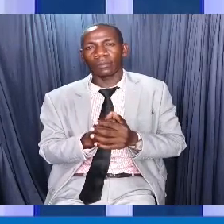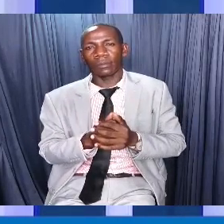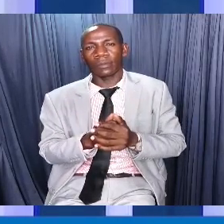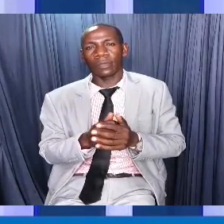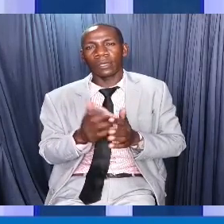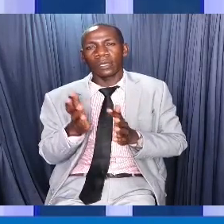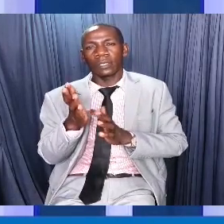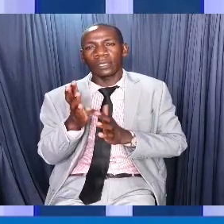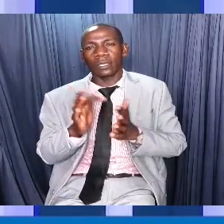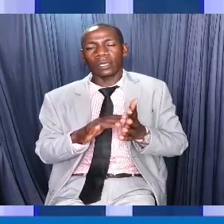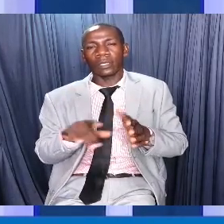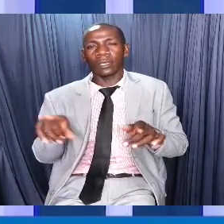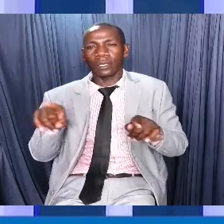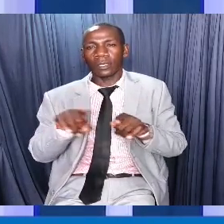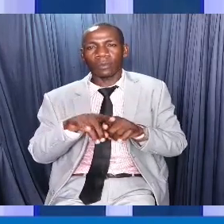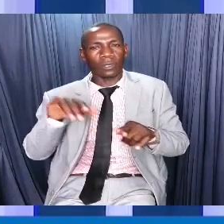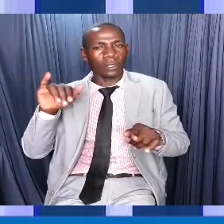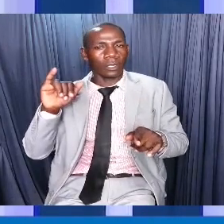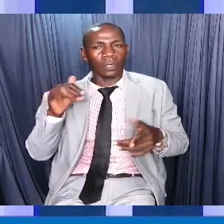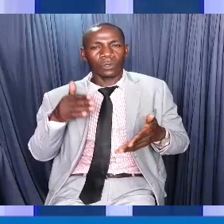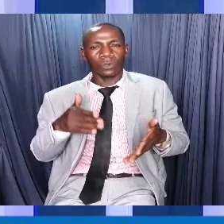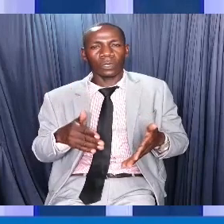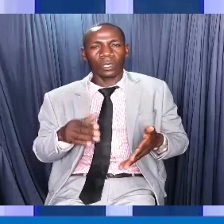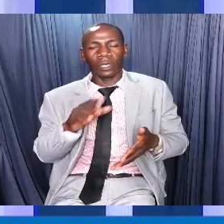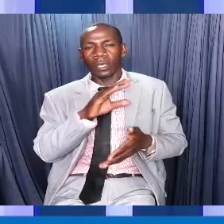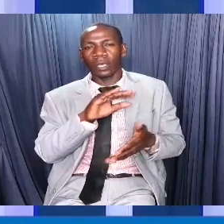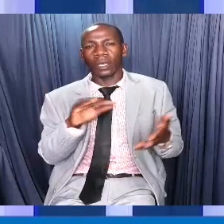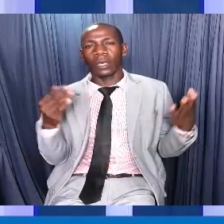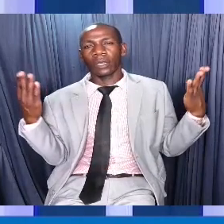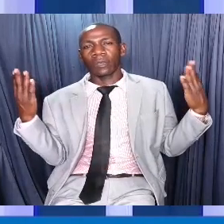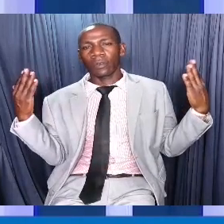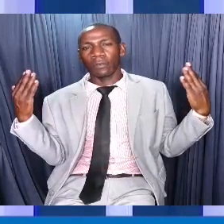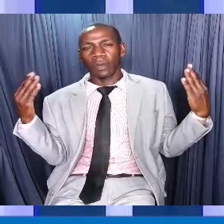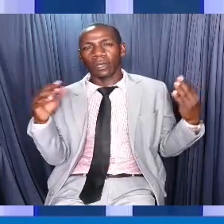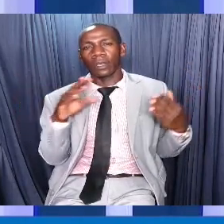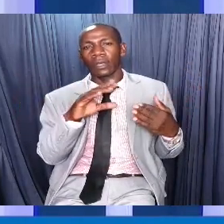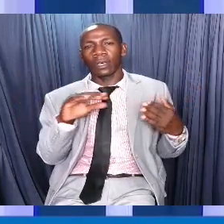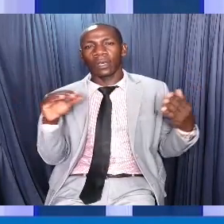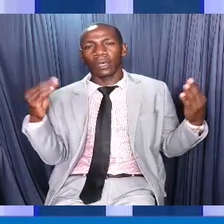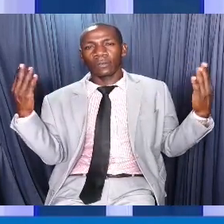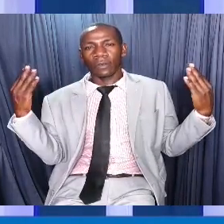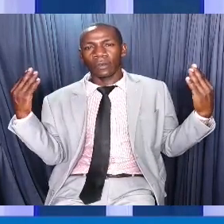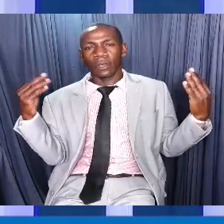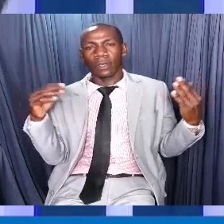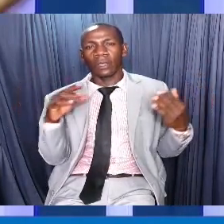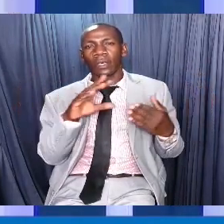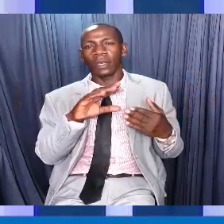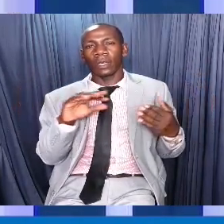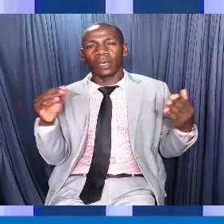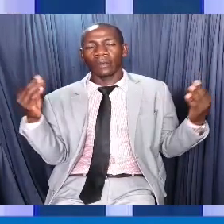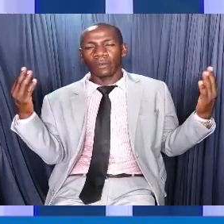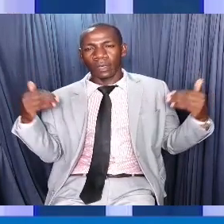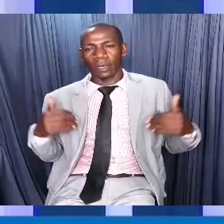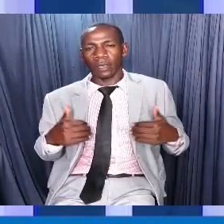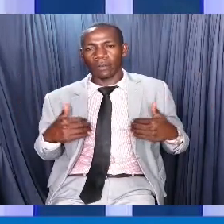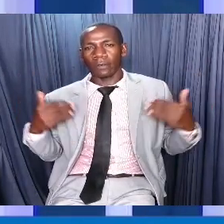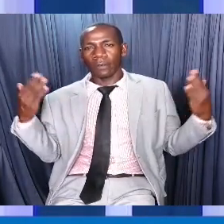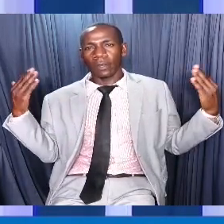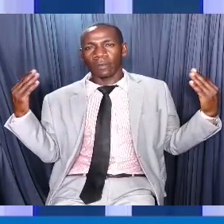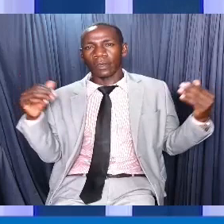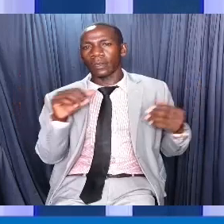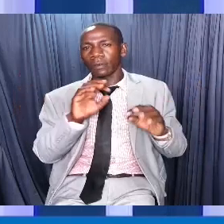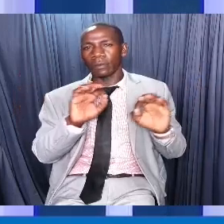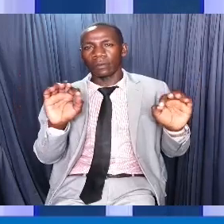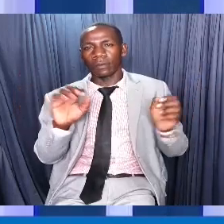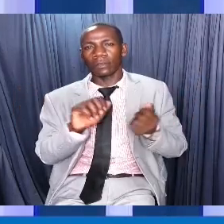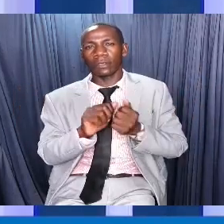Na Yesu ni yule jana. And Jesus same yesterday and today. Na milele. And forever. Na milele. And forever. Na hata milele. And even forever he'll never